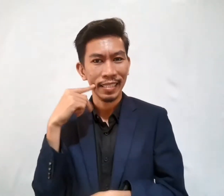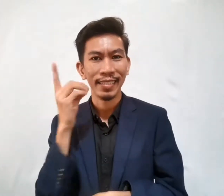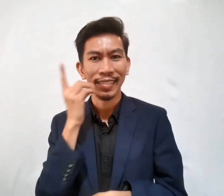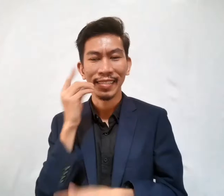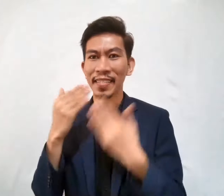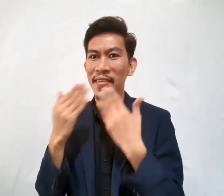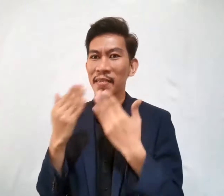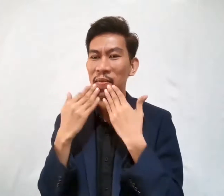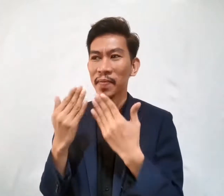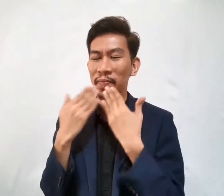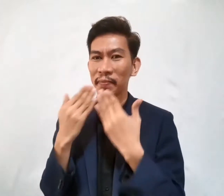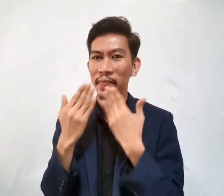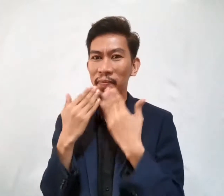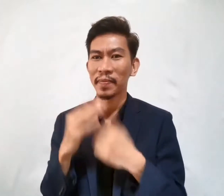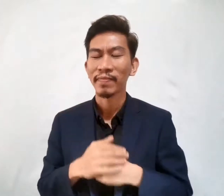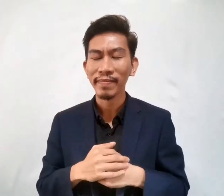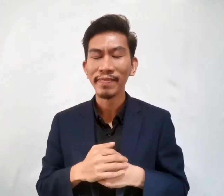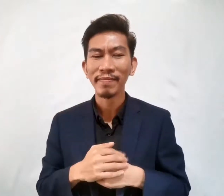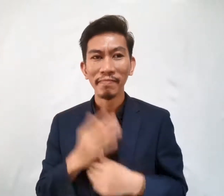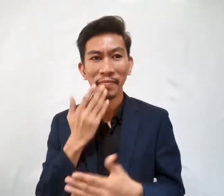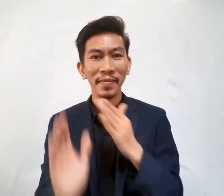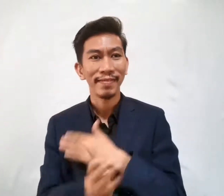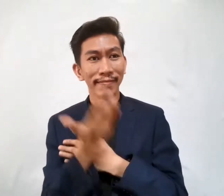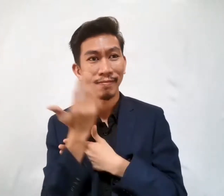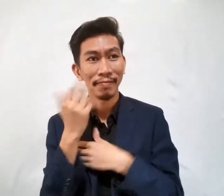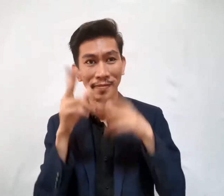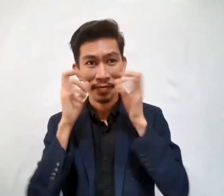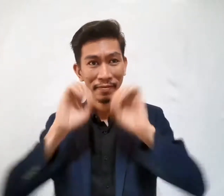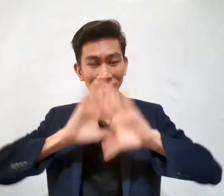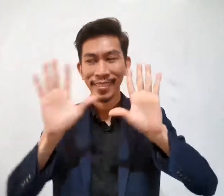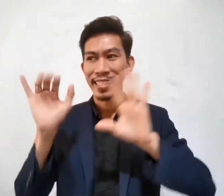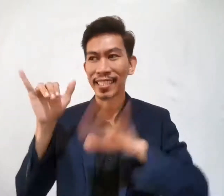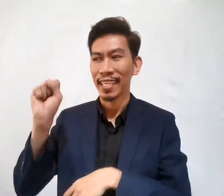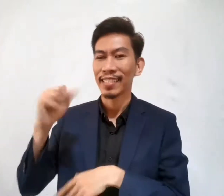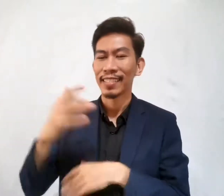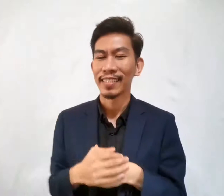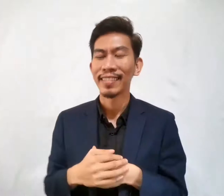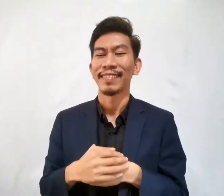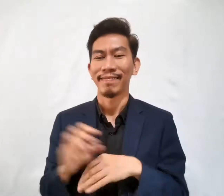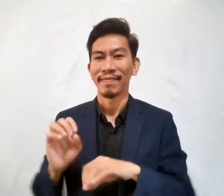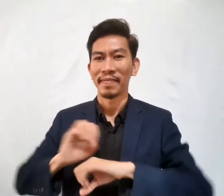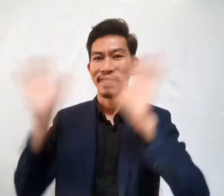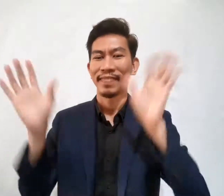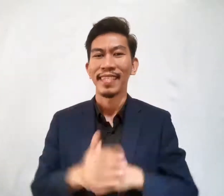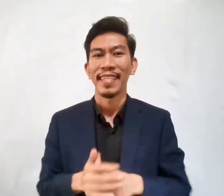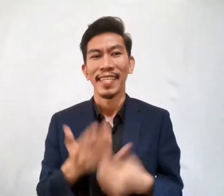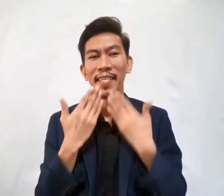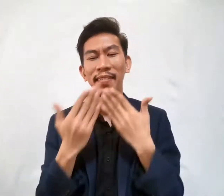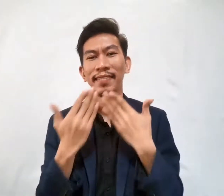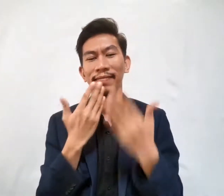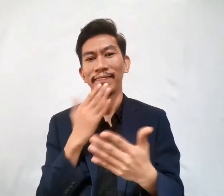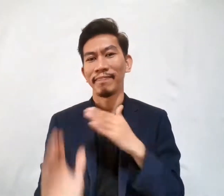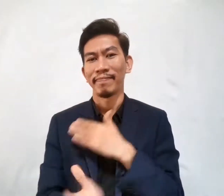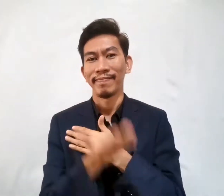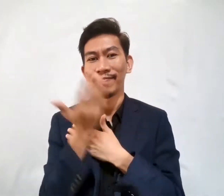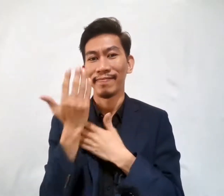Oxales. Good morning. Can you hear me? Am I loud and clear? Loud and clear. Thank you. Good morning, and I'd like to